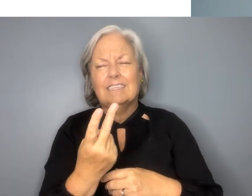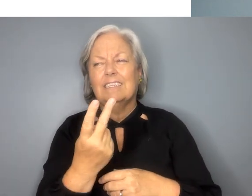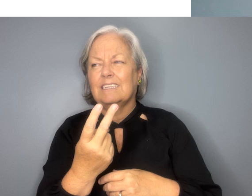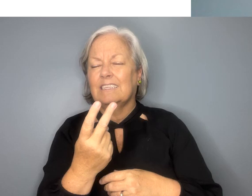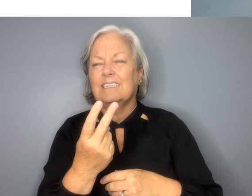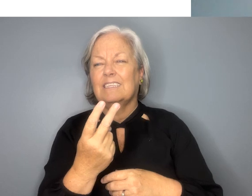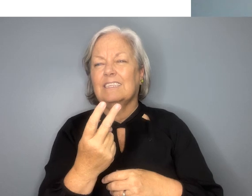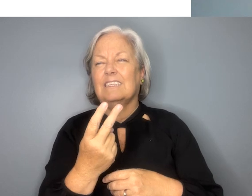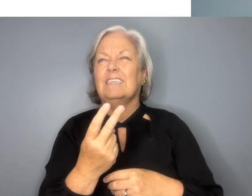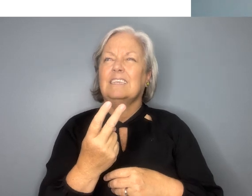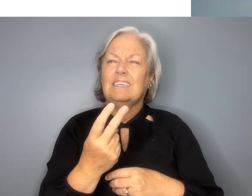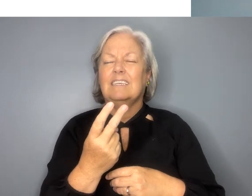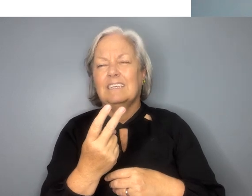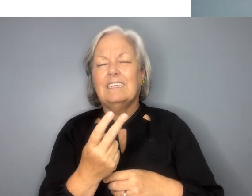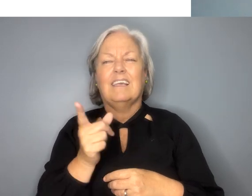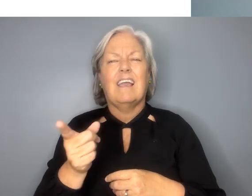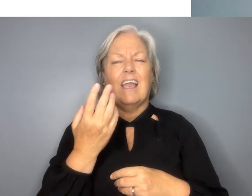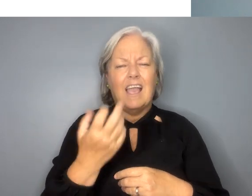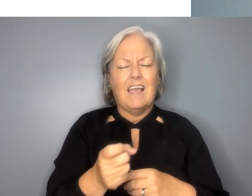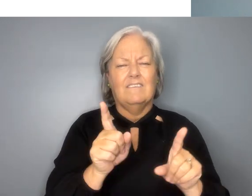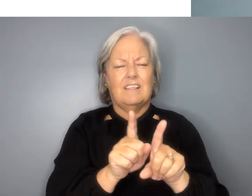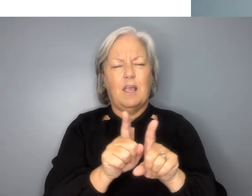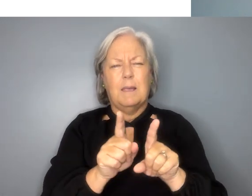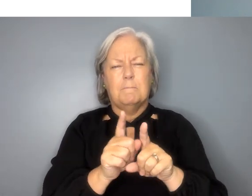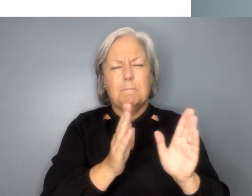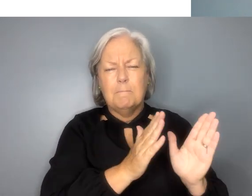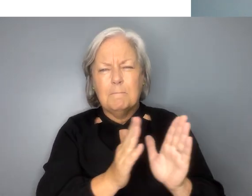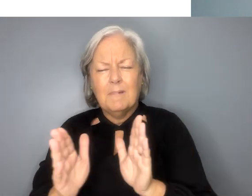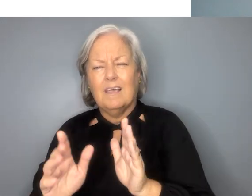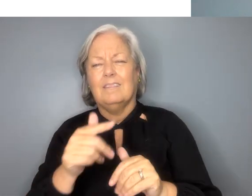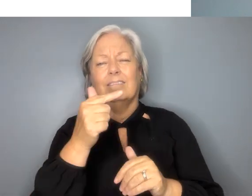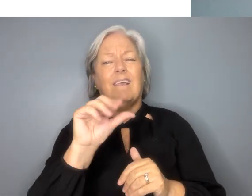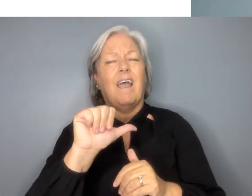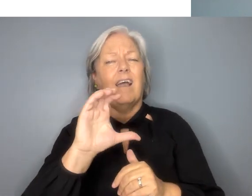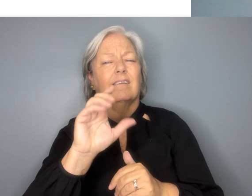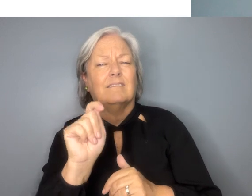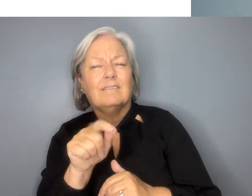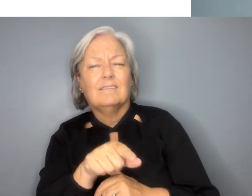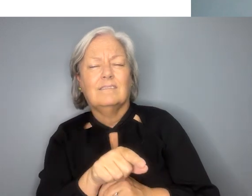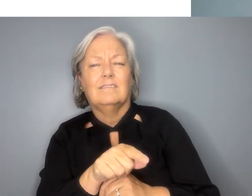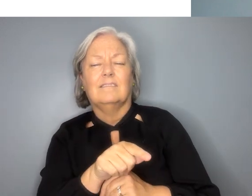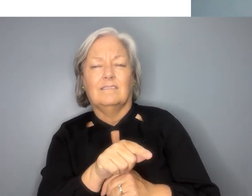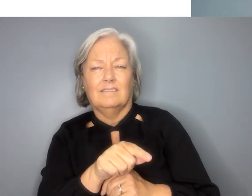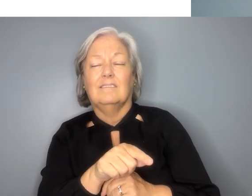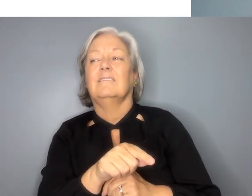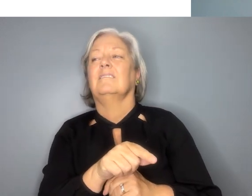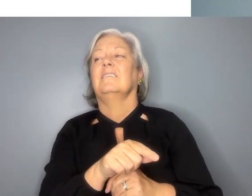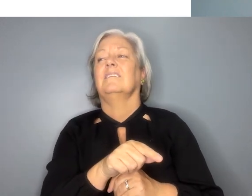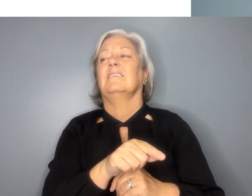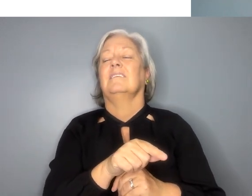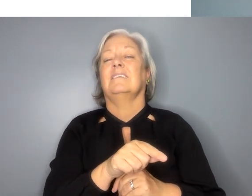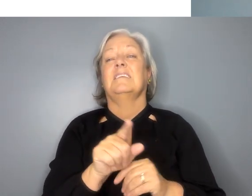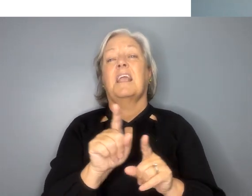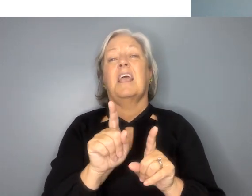increasingly quite tactical and bad faith argument around the decision-making